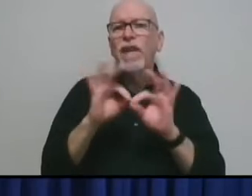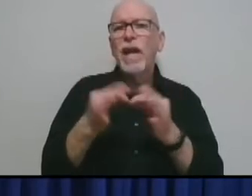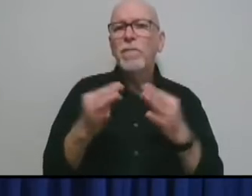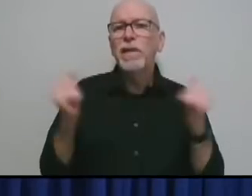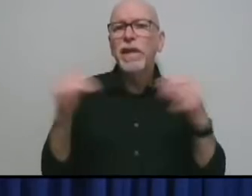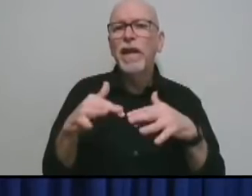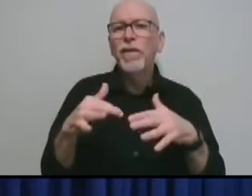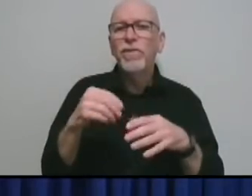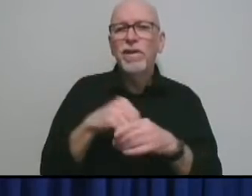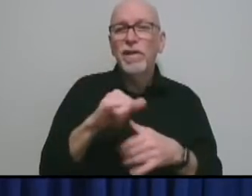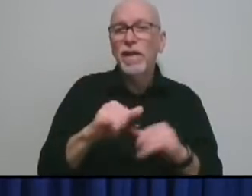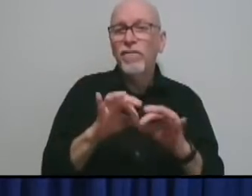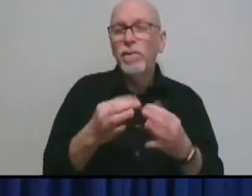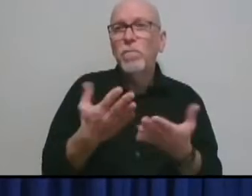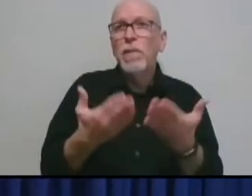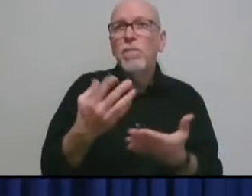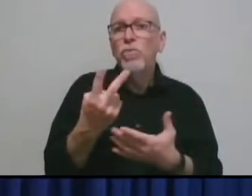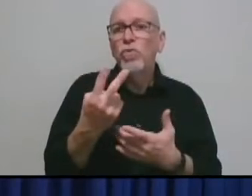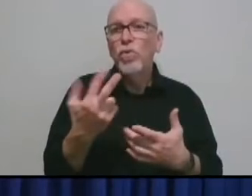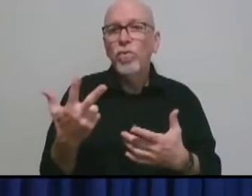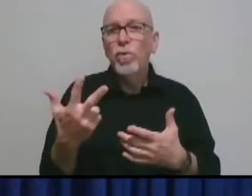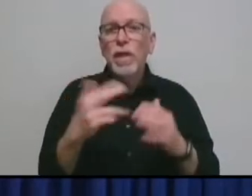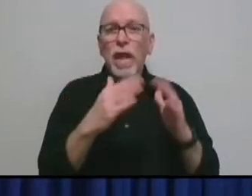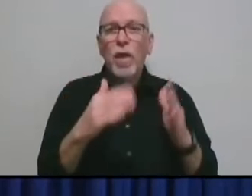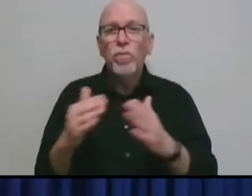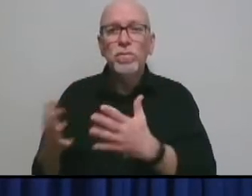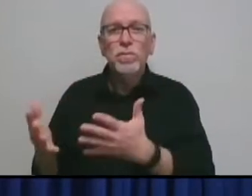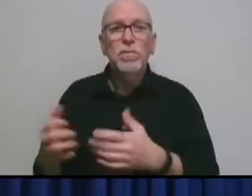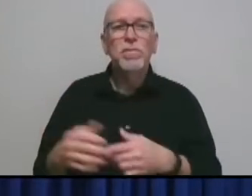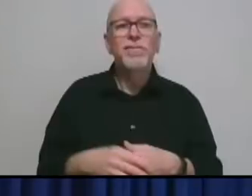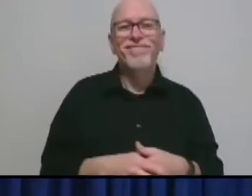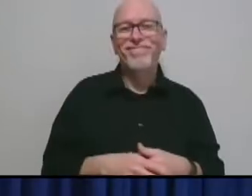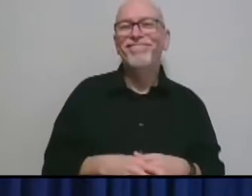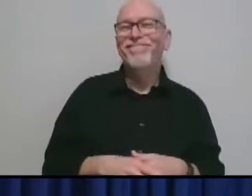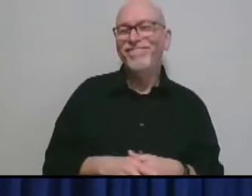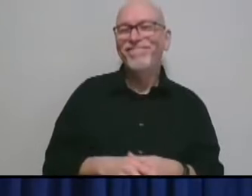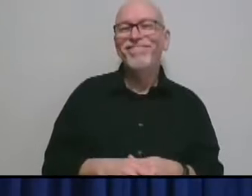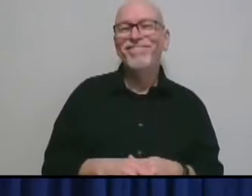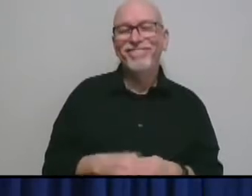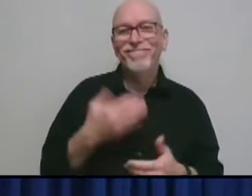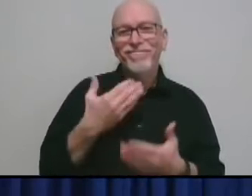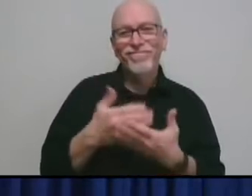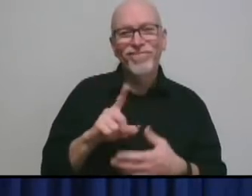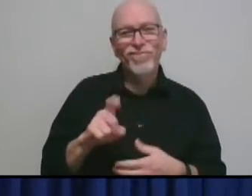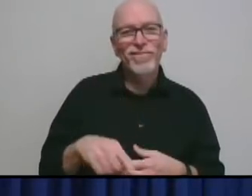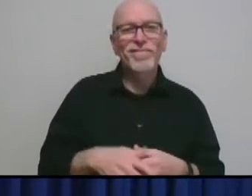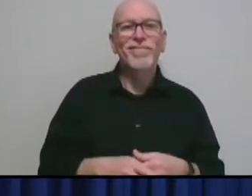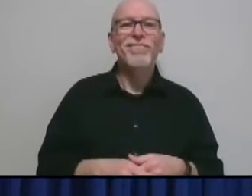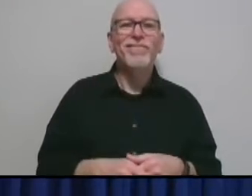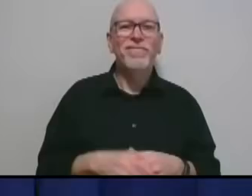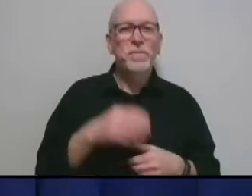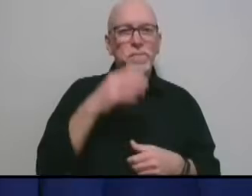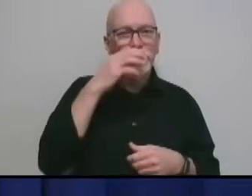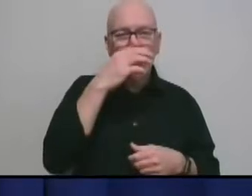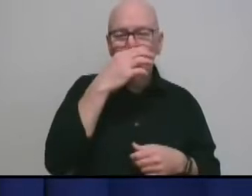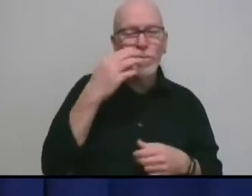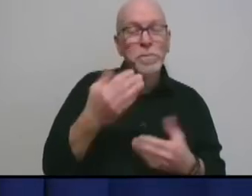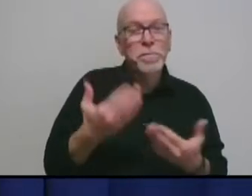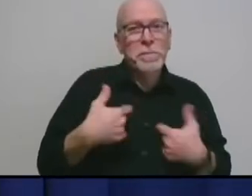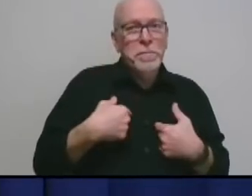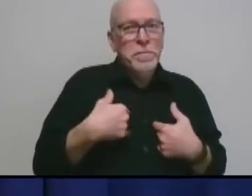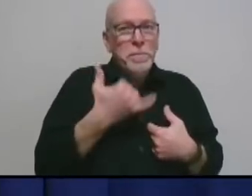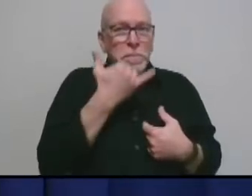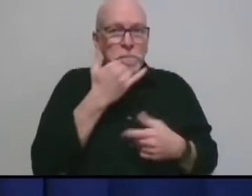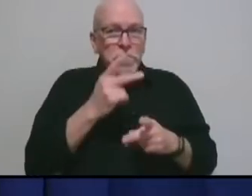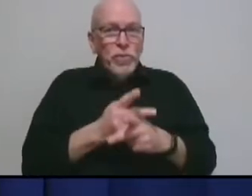just within that family, but it might be 2 or 3 households? Bullseye. This is a great question. It's a great question, and I'm probably not the right person to